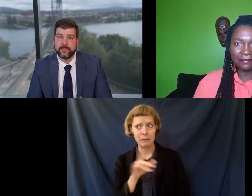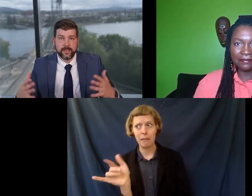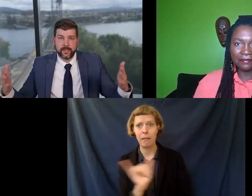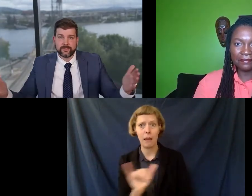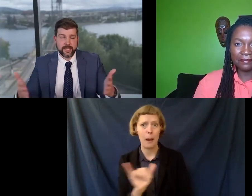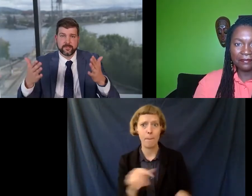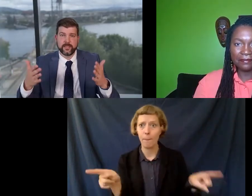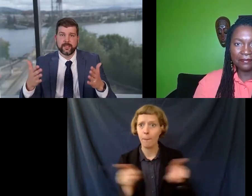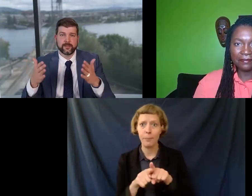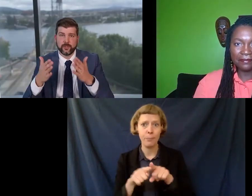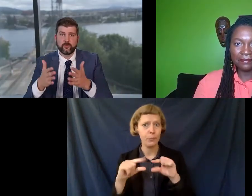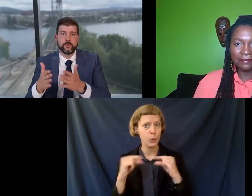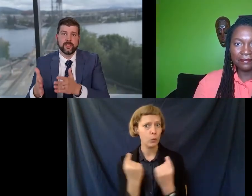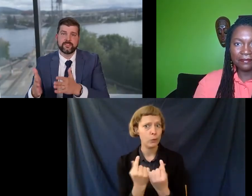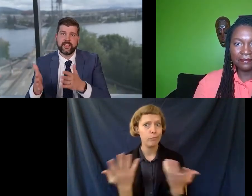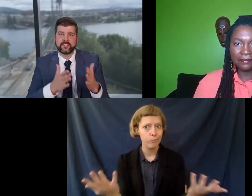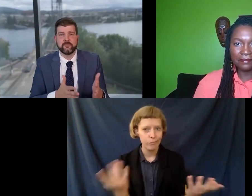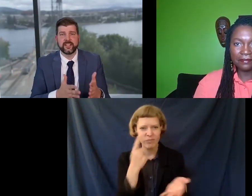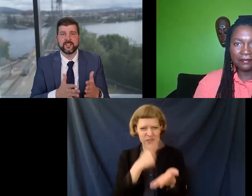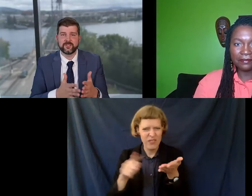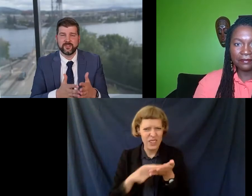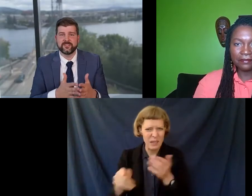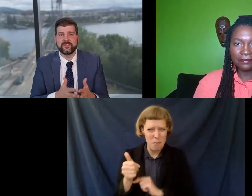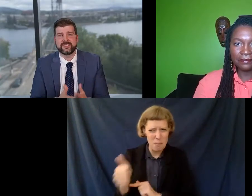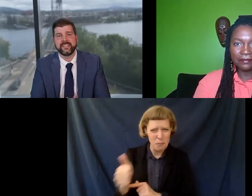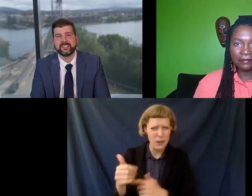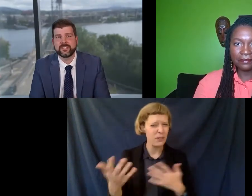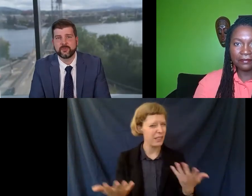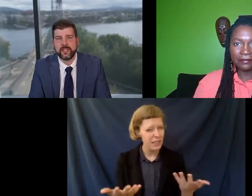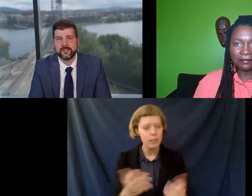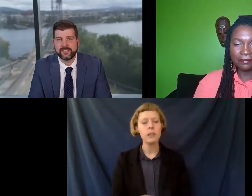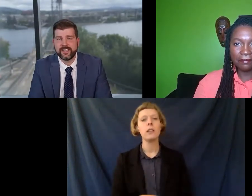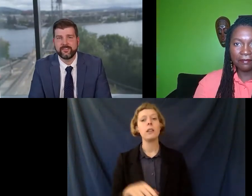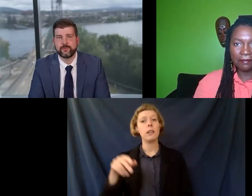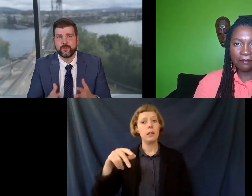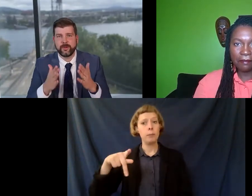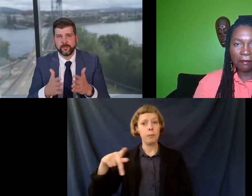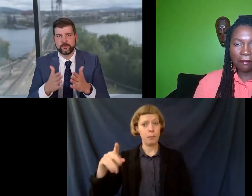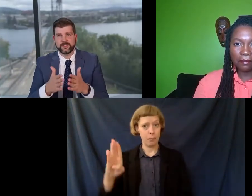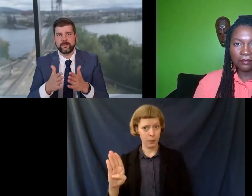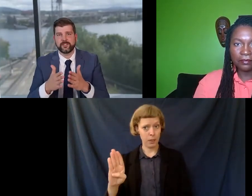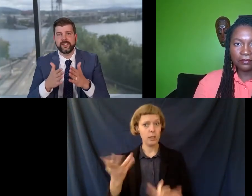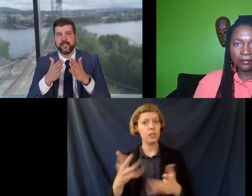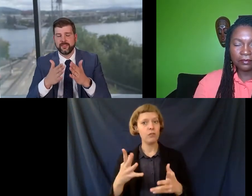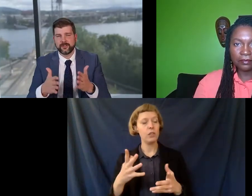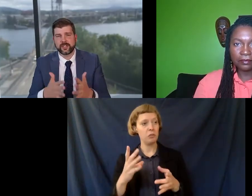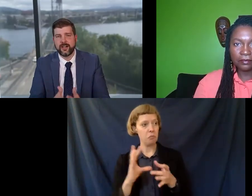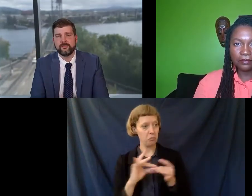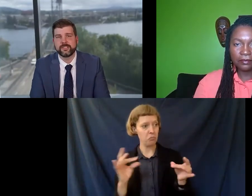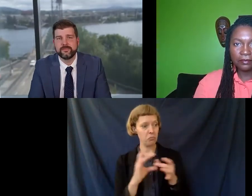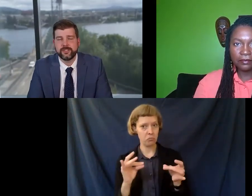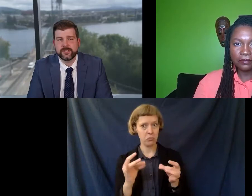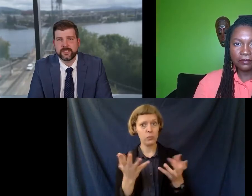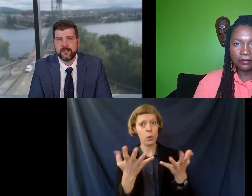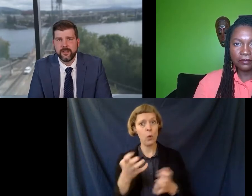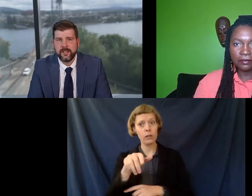and they have said to me, like, look, we would love to have somebody else do these investigations because we understand for the public perception, there's a